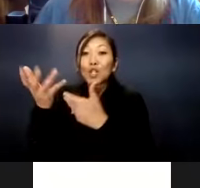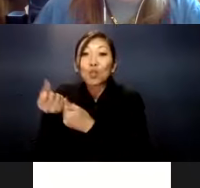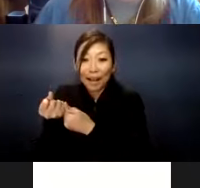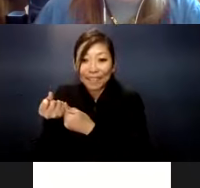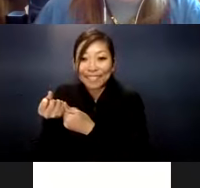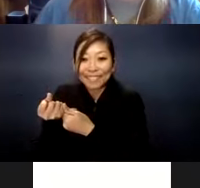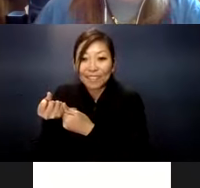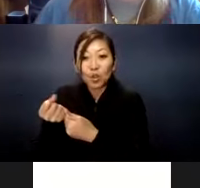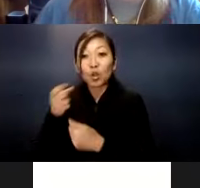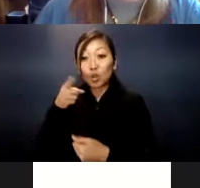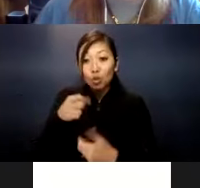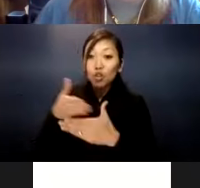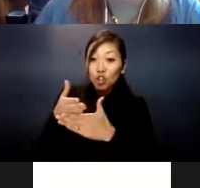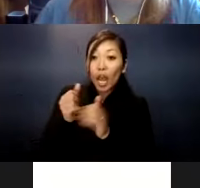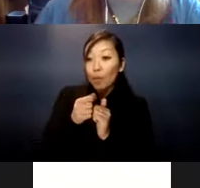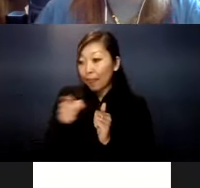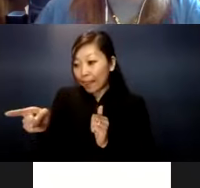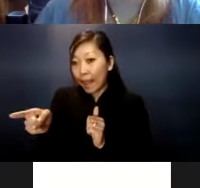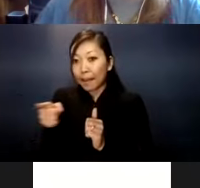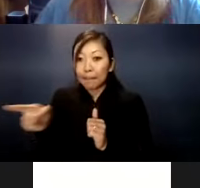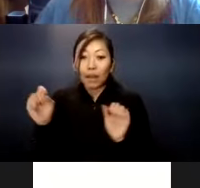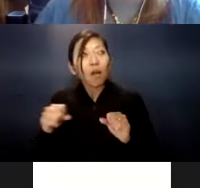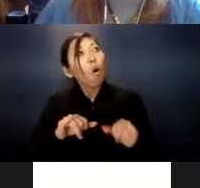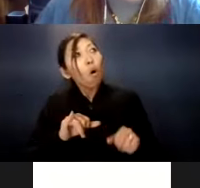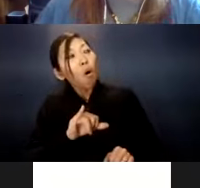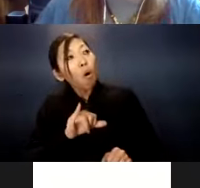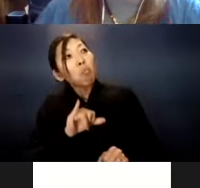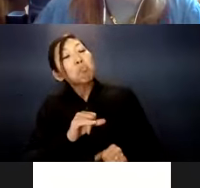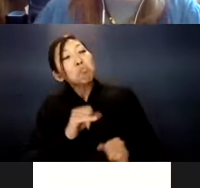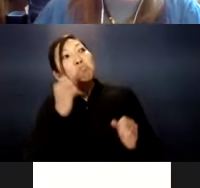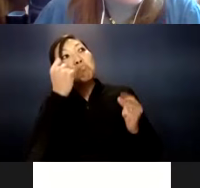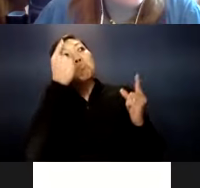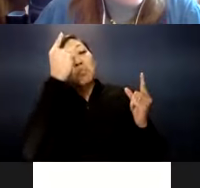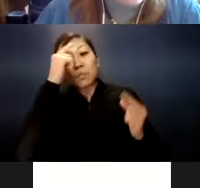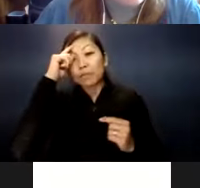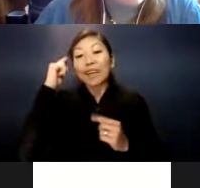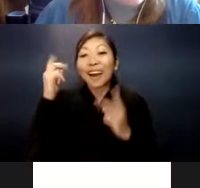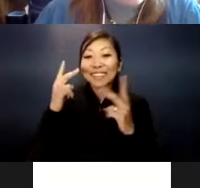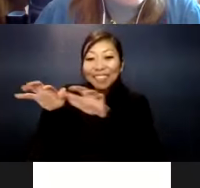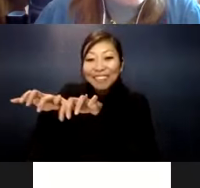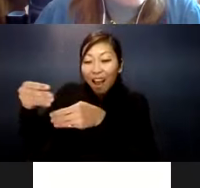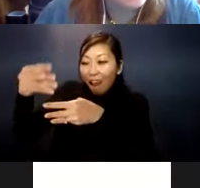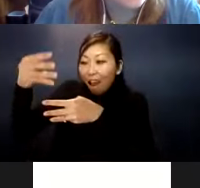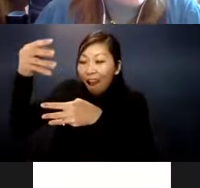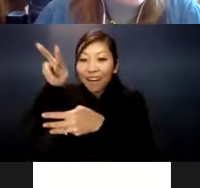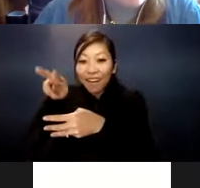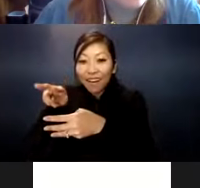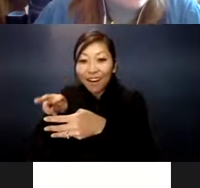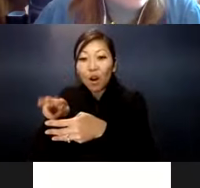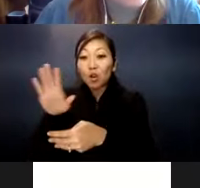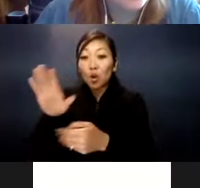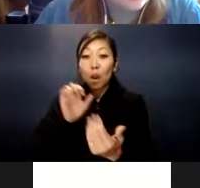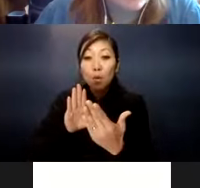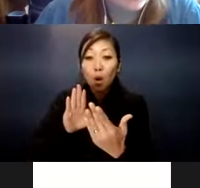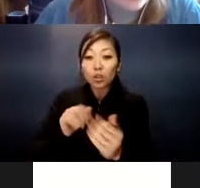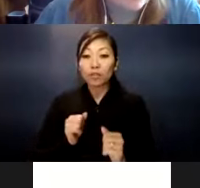Um, I love someone in the chat is saying, someone once told me to think about our approach. Are you a